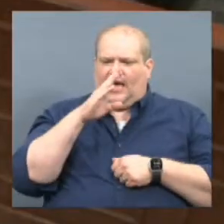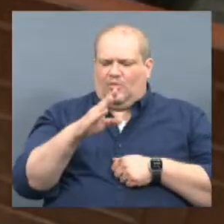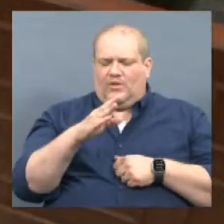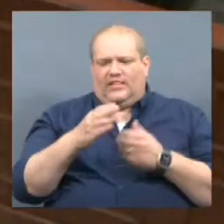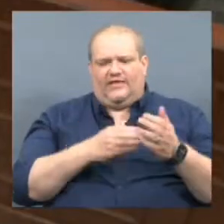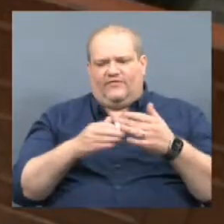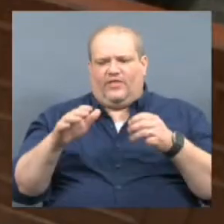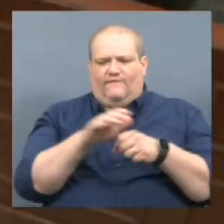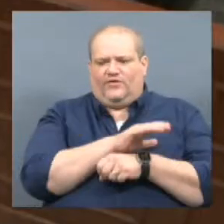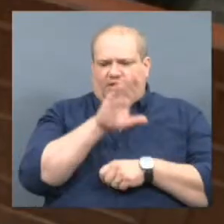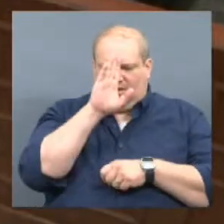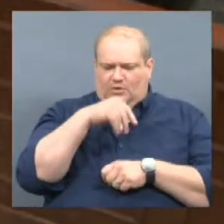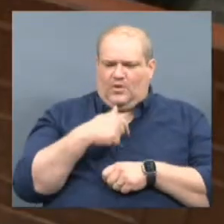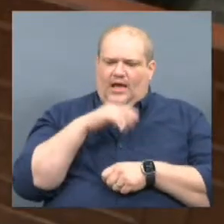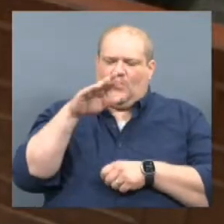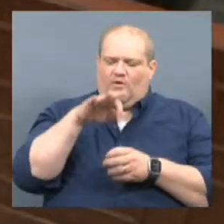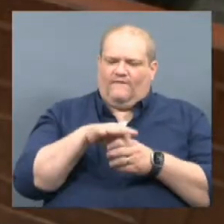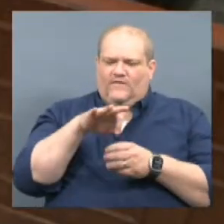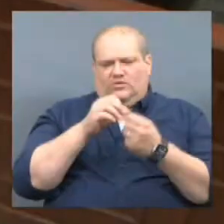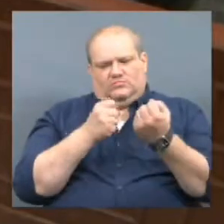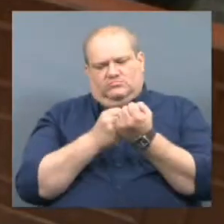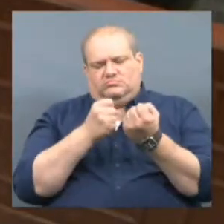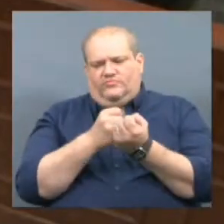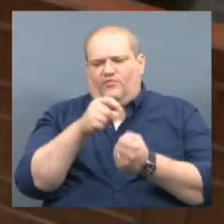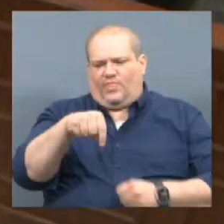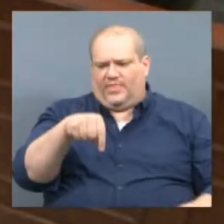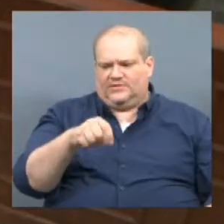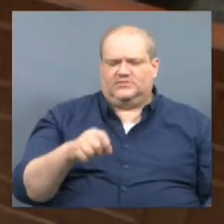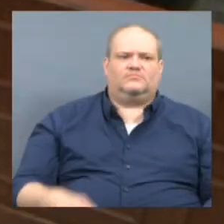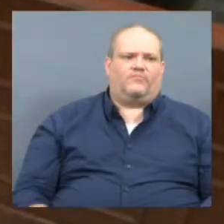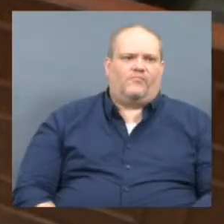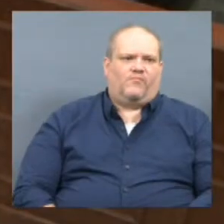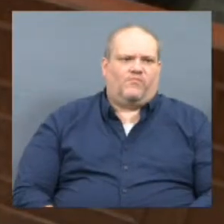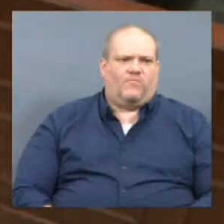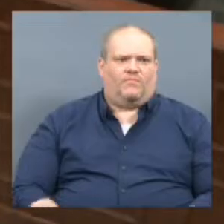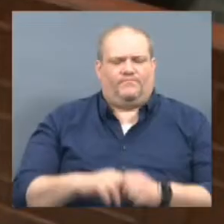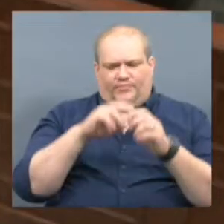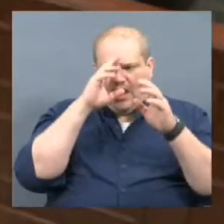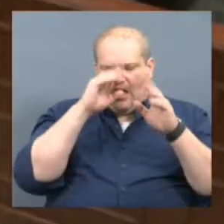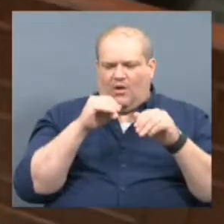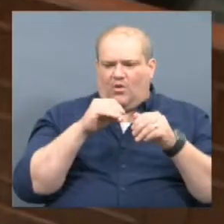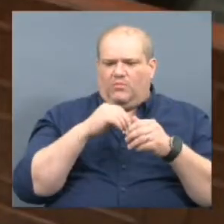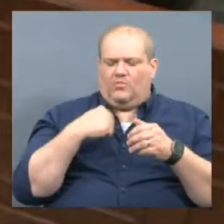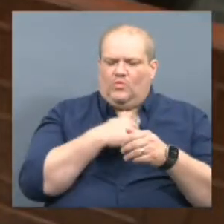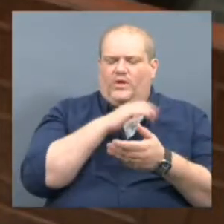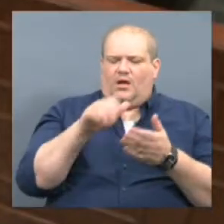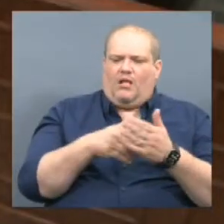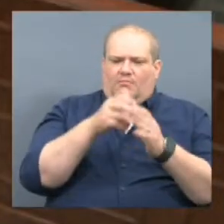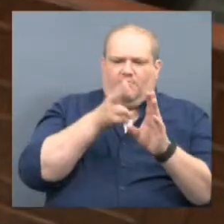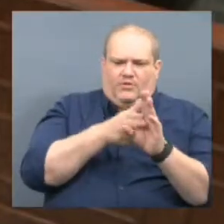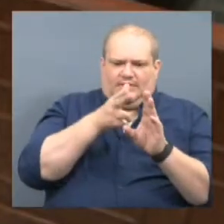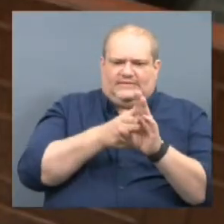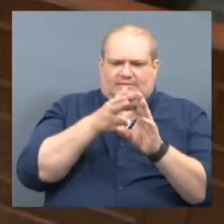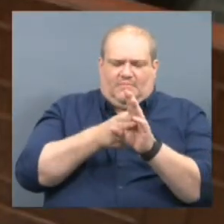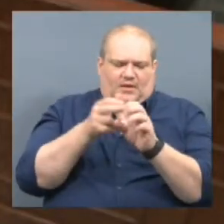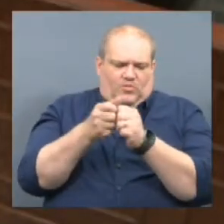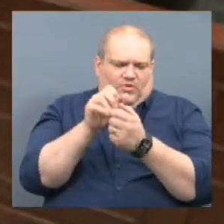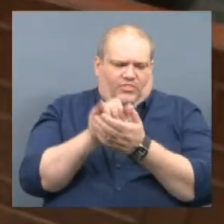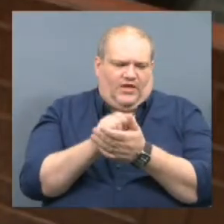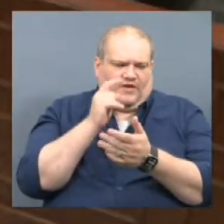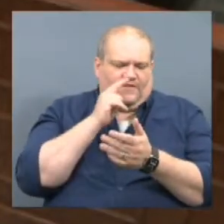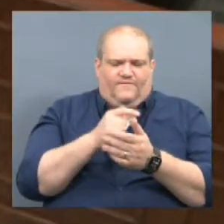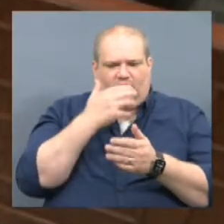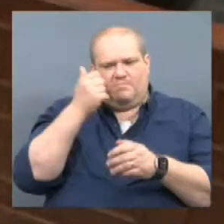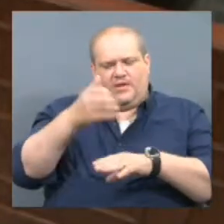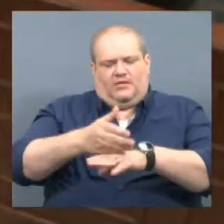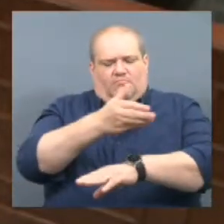even though fully noted, I'm going to vote for this. So I hope we'll all be able to participate and, for the greater good